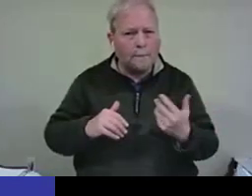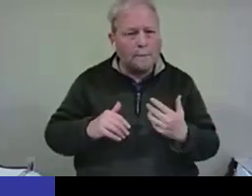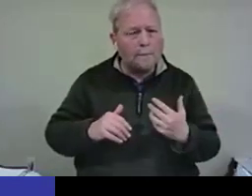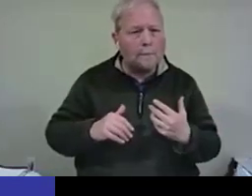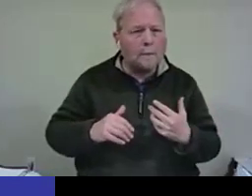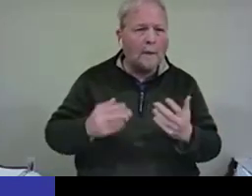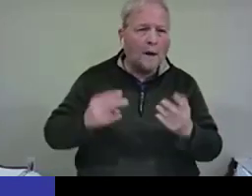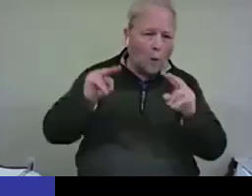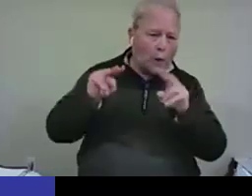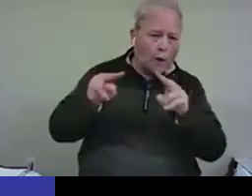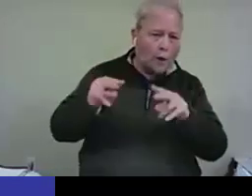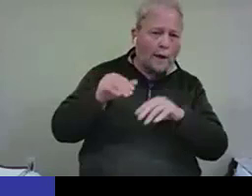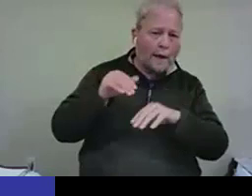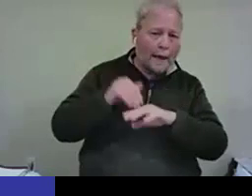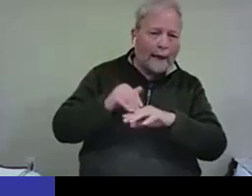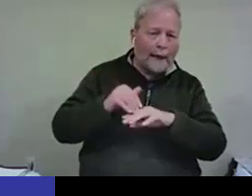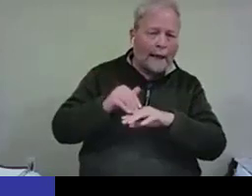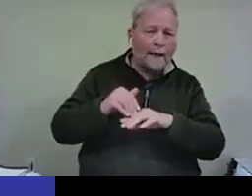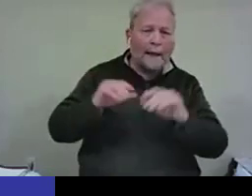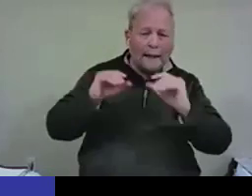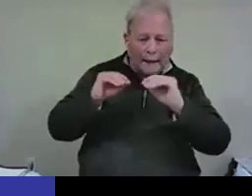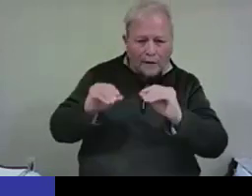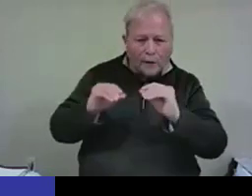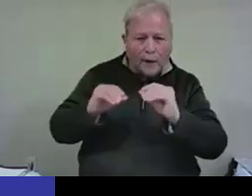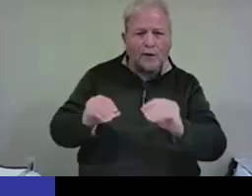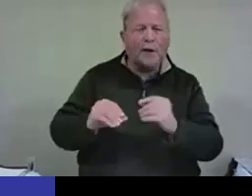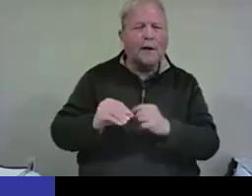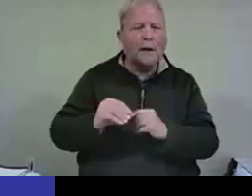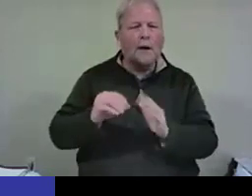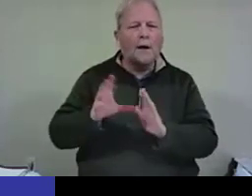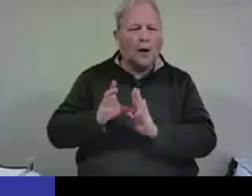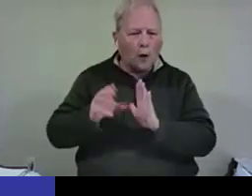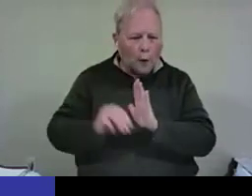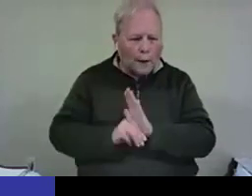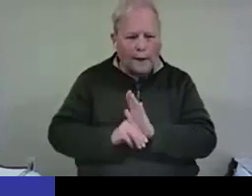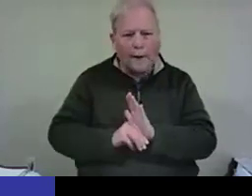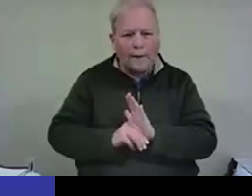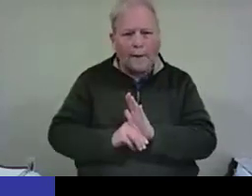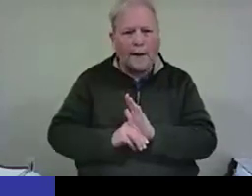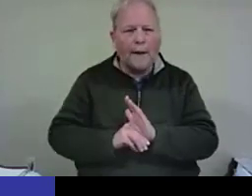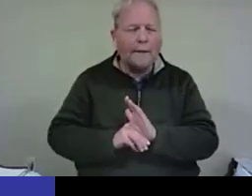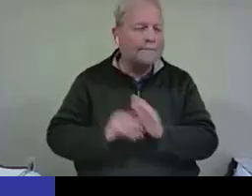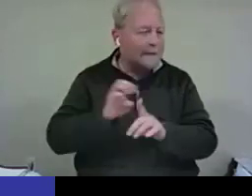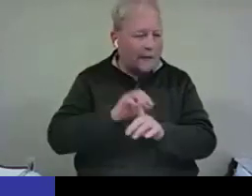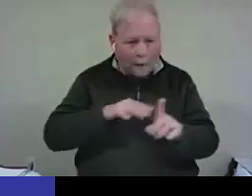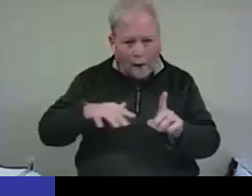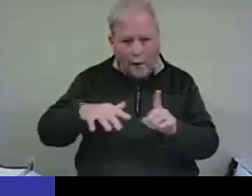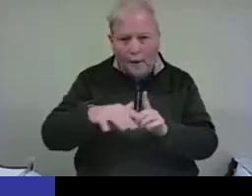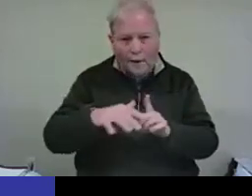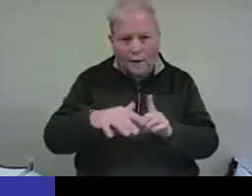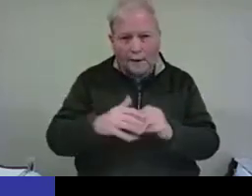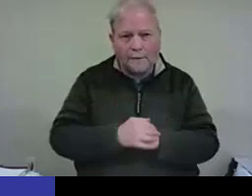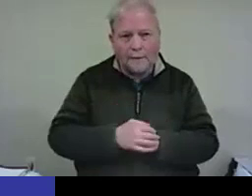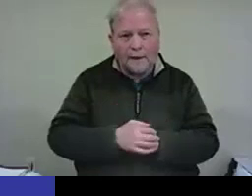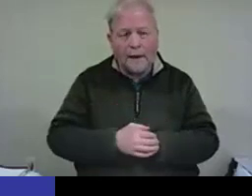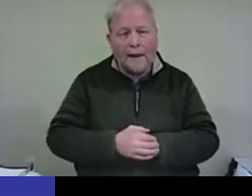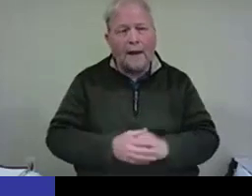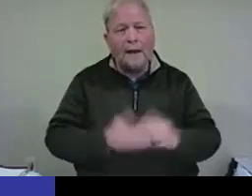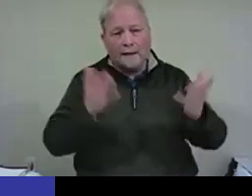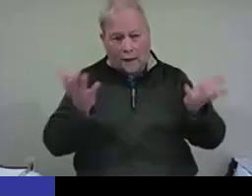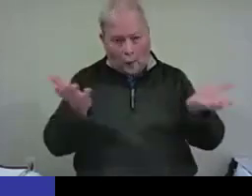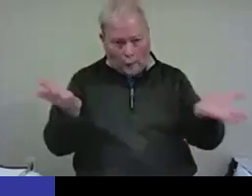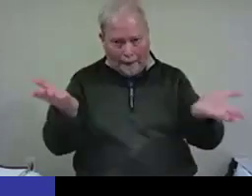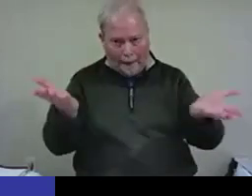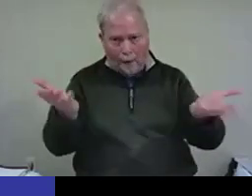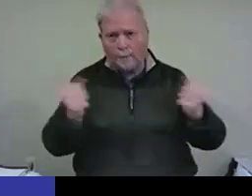the curriculum, the environment around the student at the school. And we have a nice little tool, that Riot